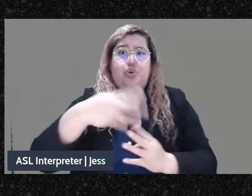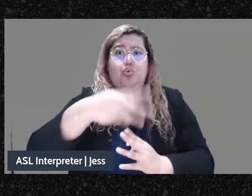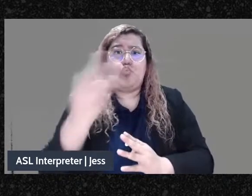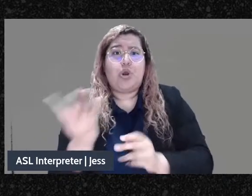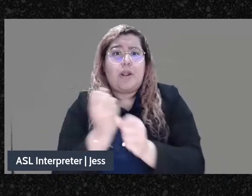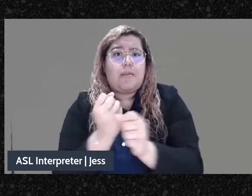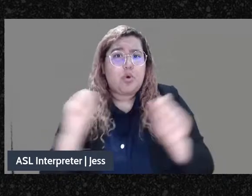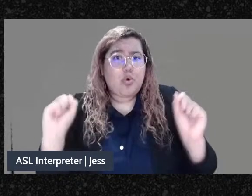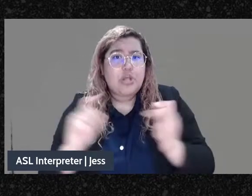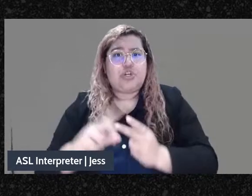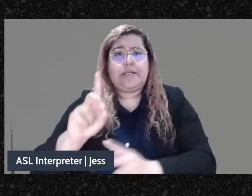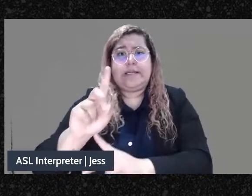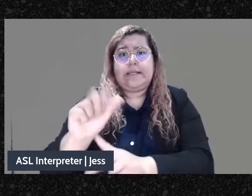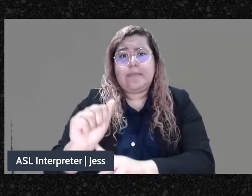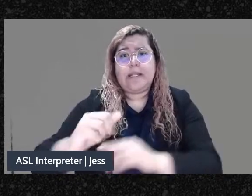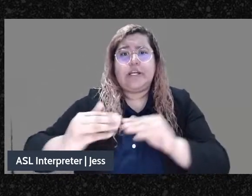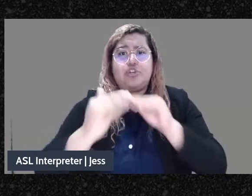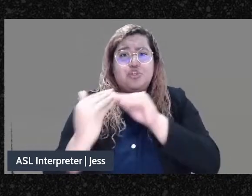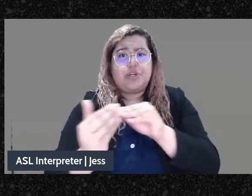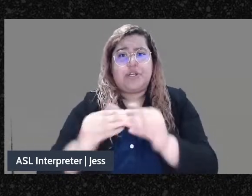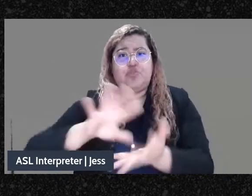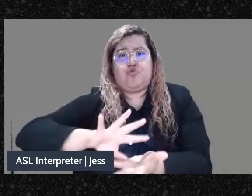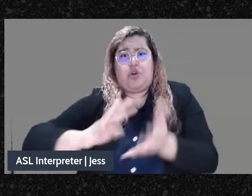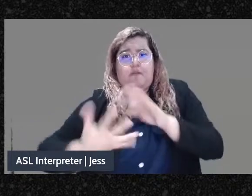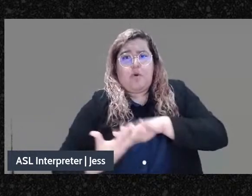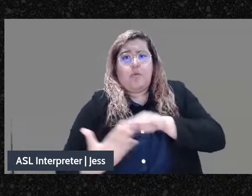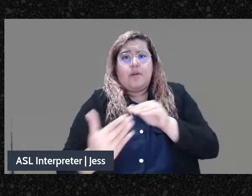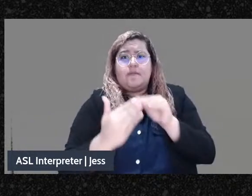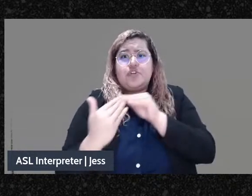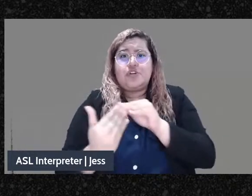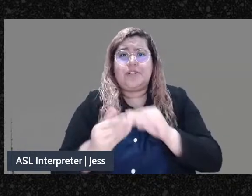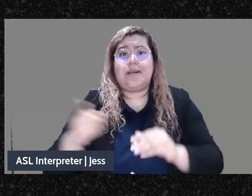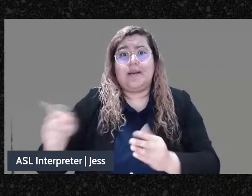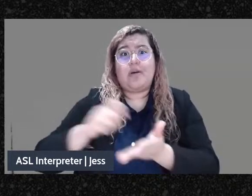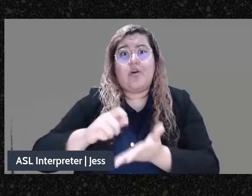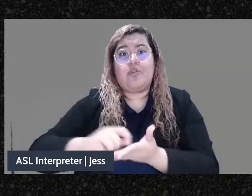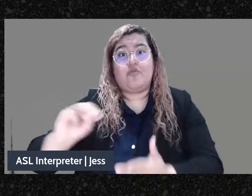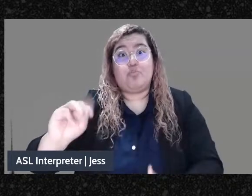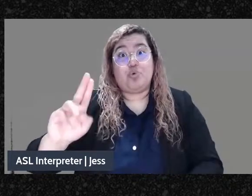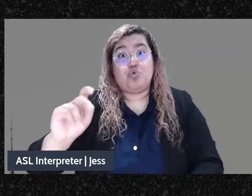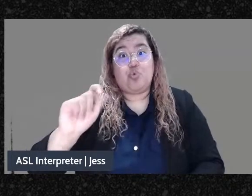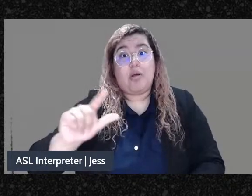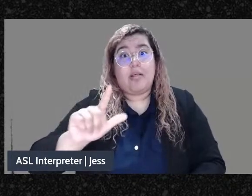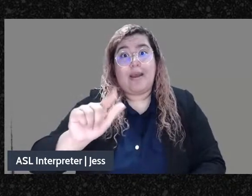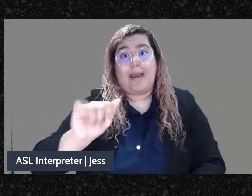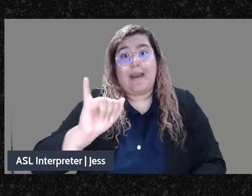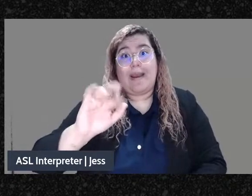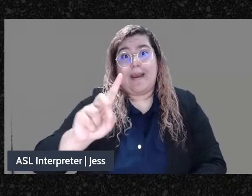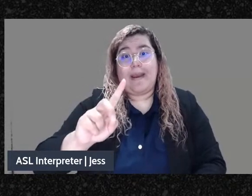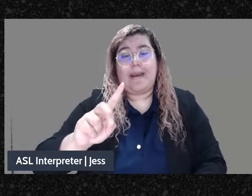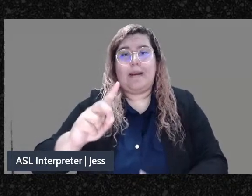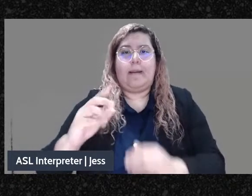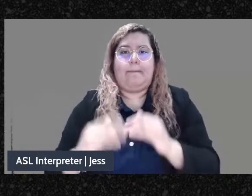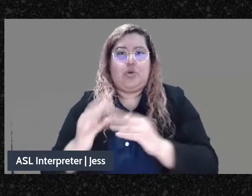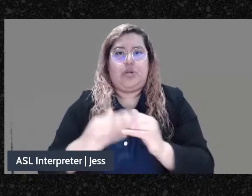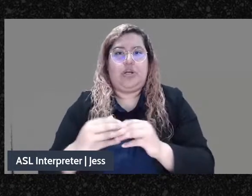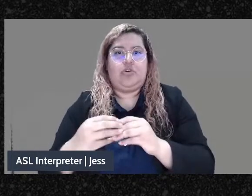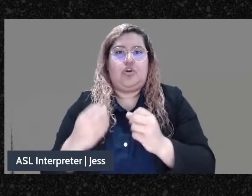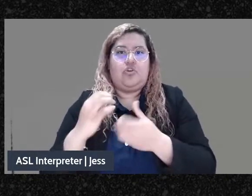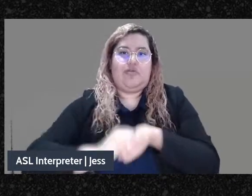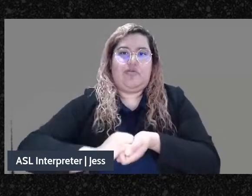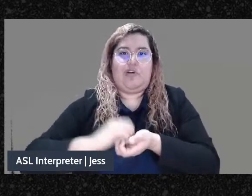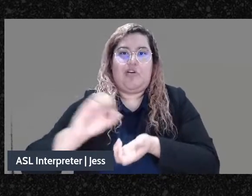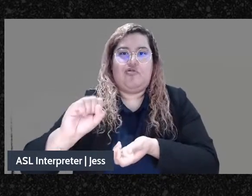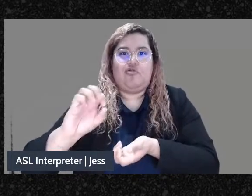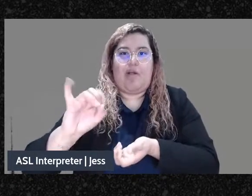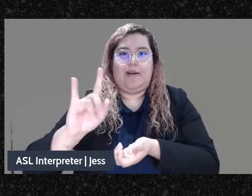Aid, Building Solidarity During This Crisis and the Next, as well as Normal Life, Administrative Violence, Critical Trans Politics, and